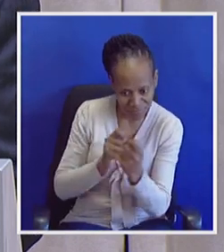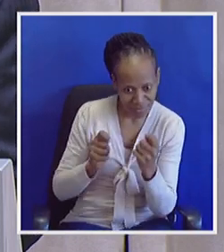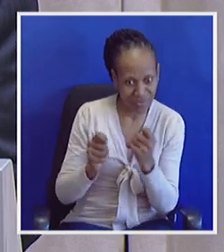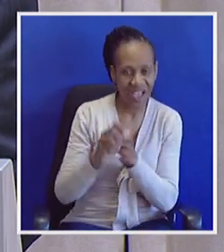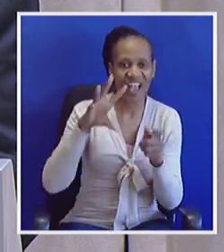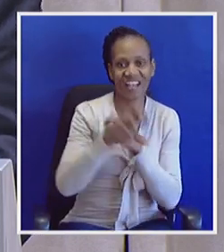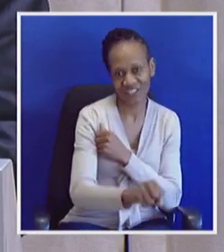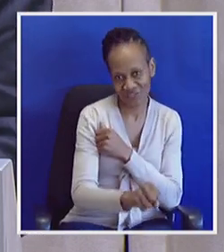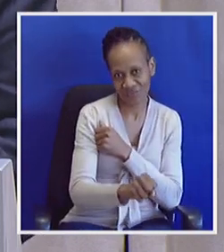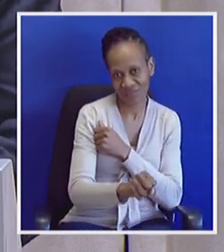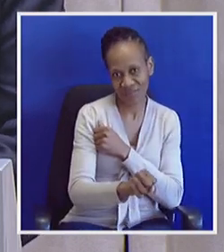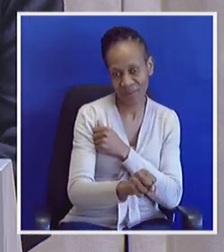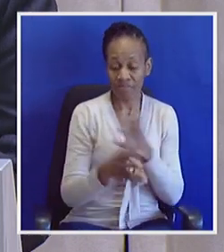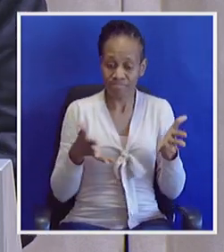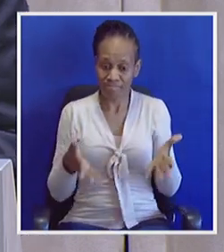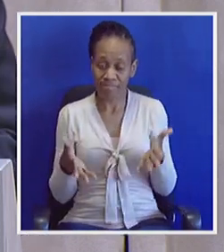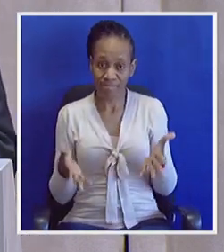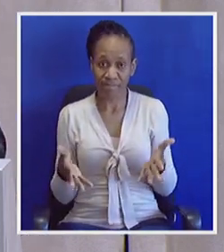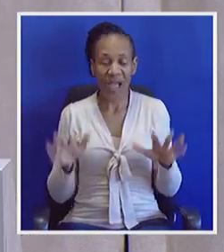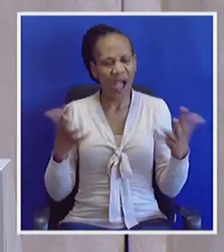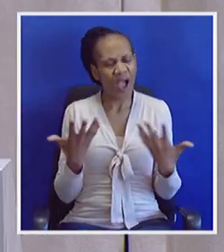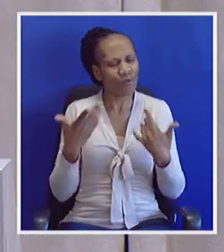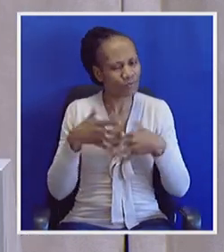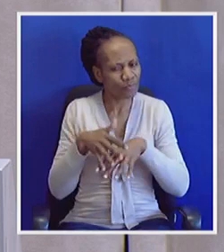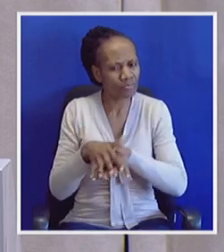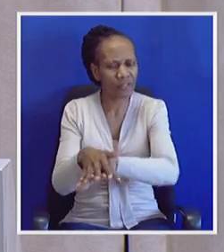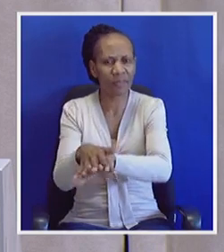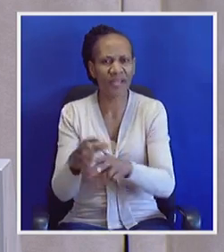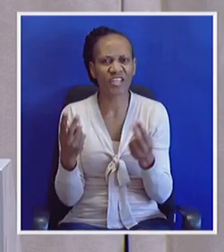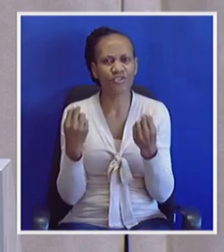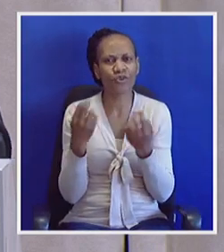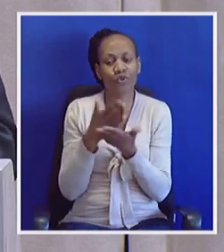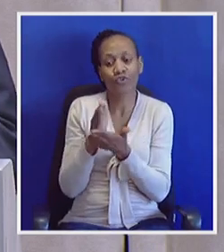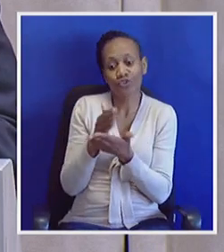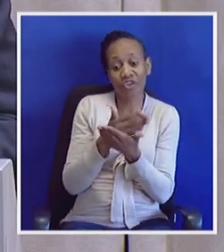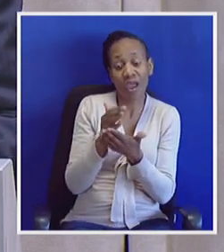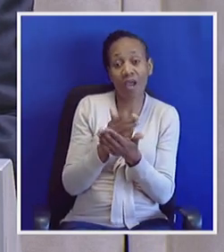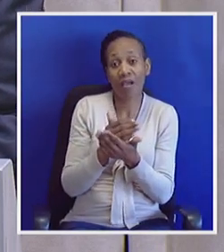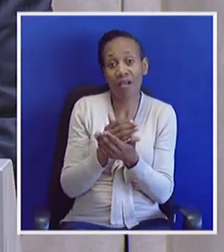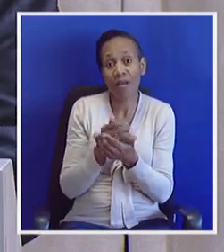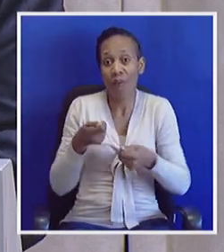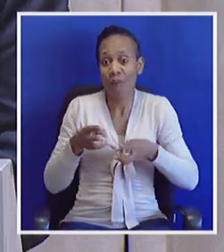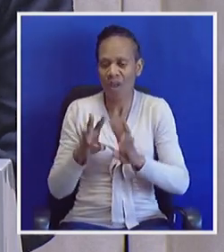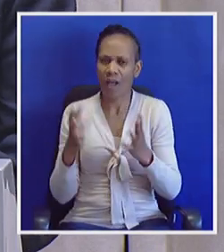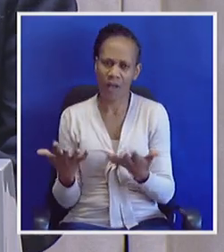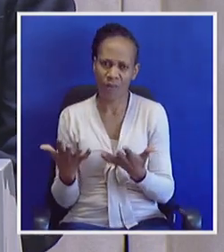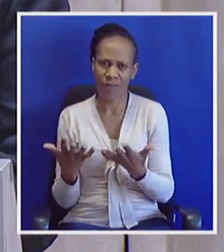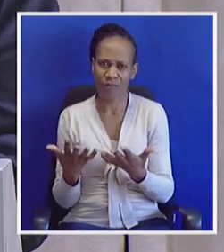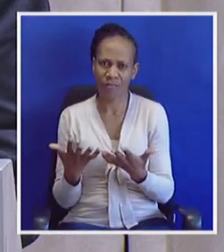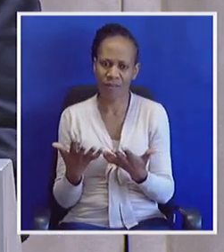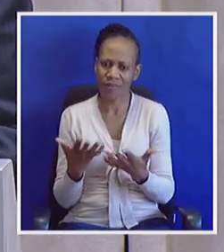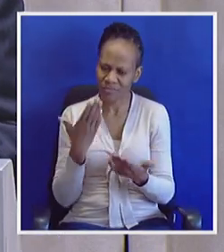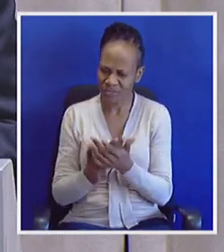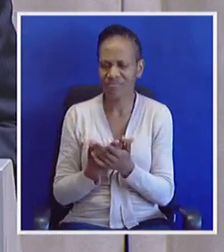of the day. Now, implementing a new shareholder oversight model will be a radical